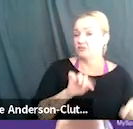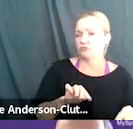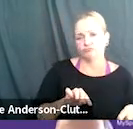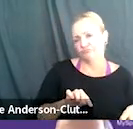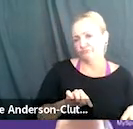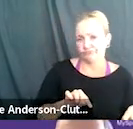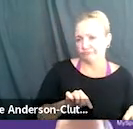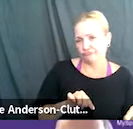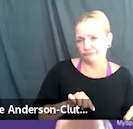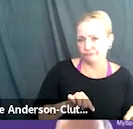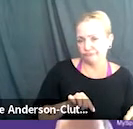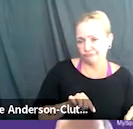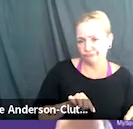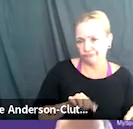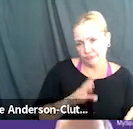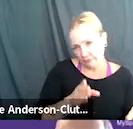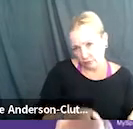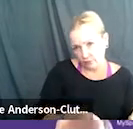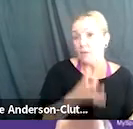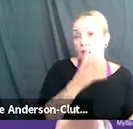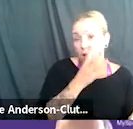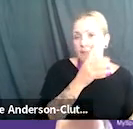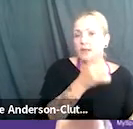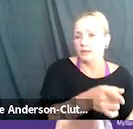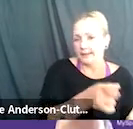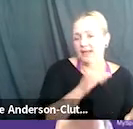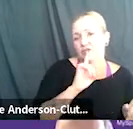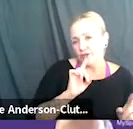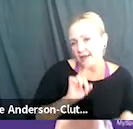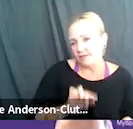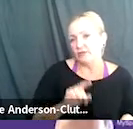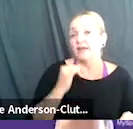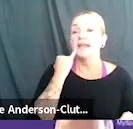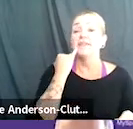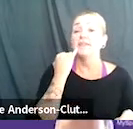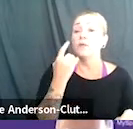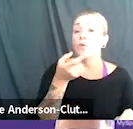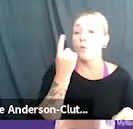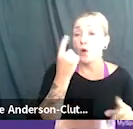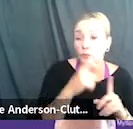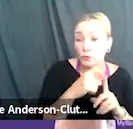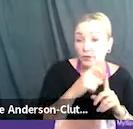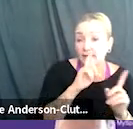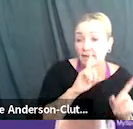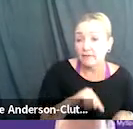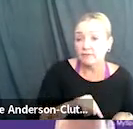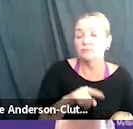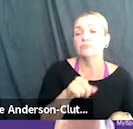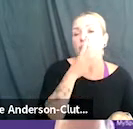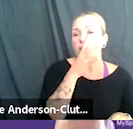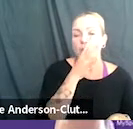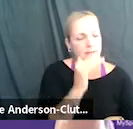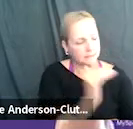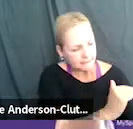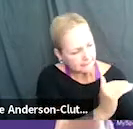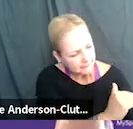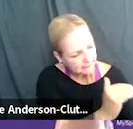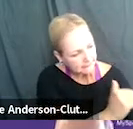point, his mom pulled some food out. It was like applesauce in one of those small plastic